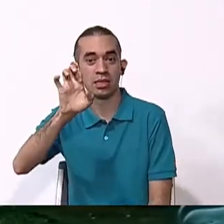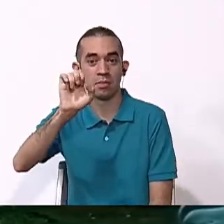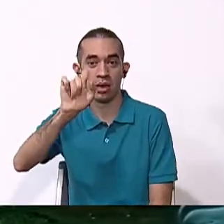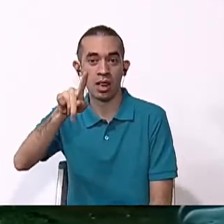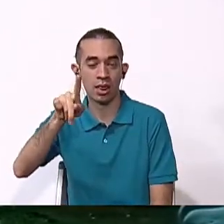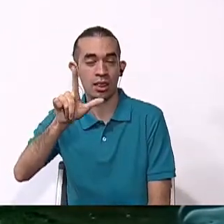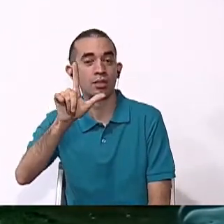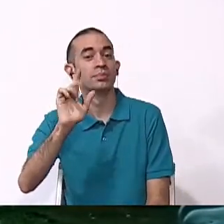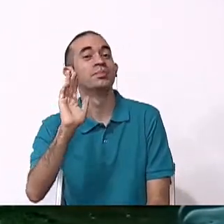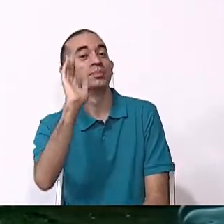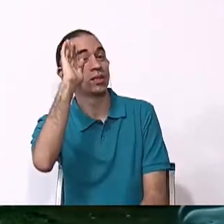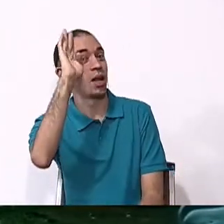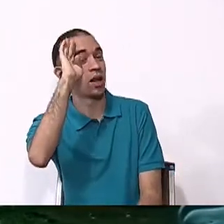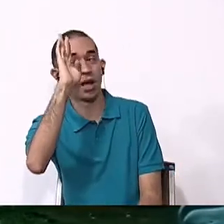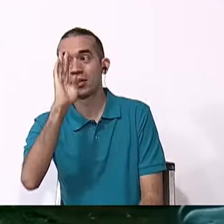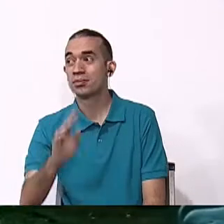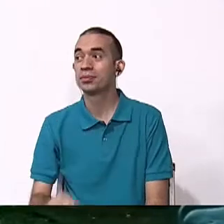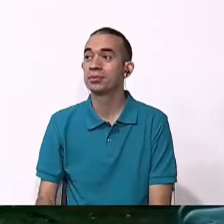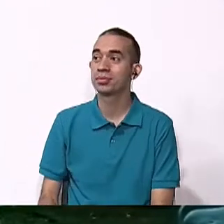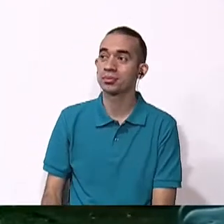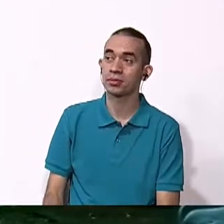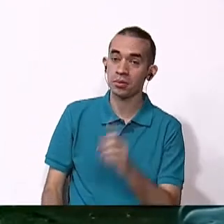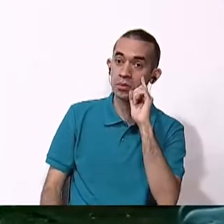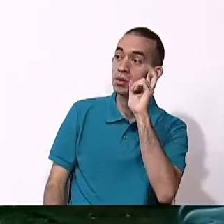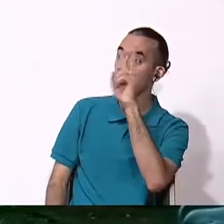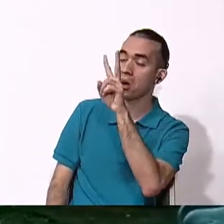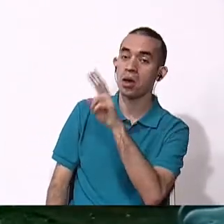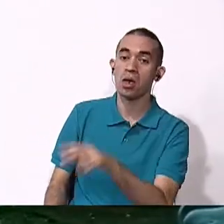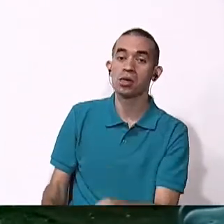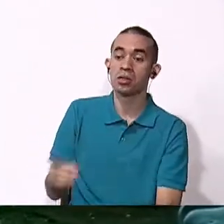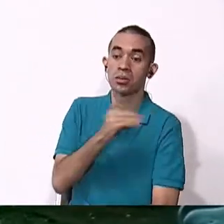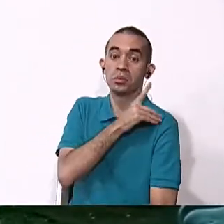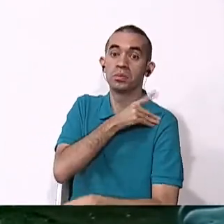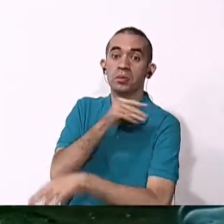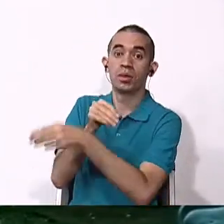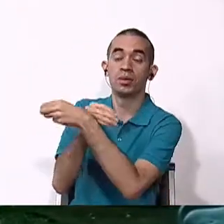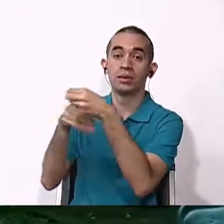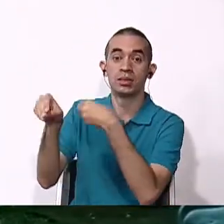principal. Oh, look, a principal office.